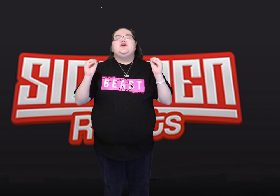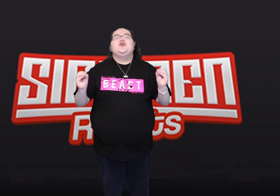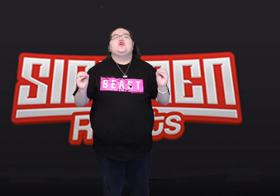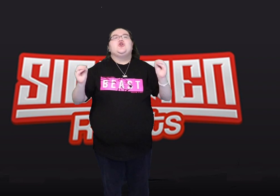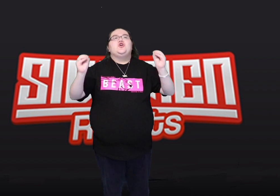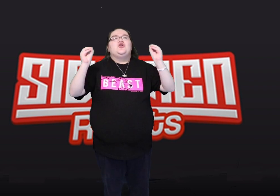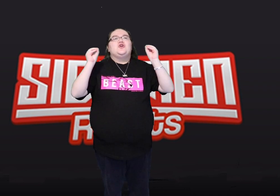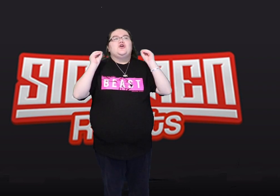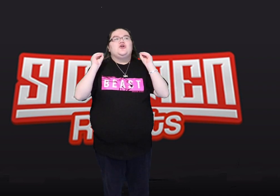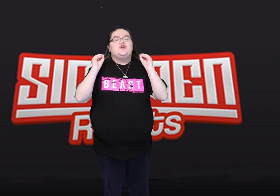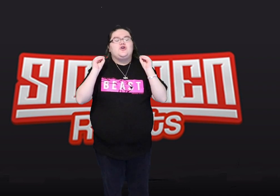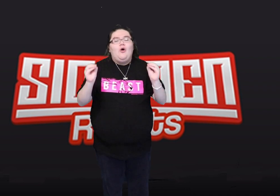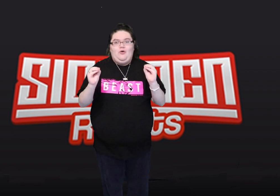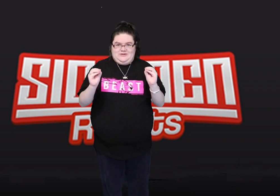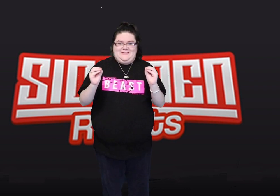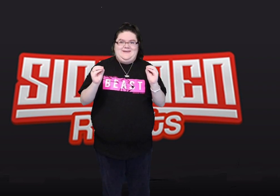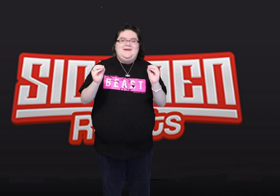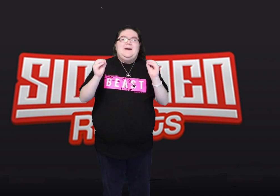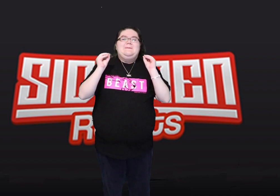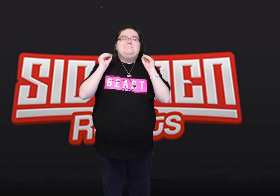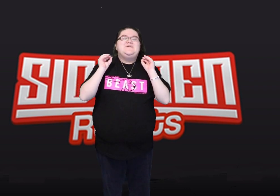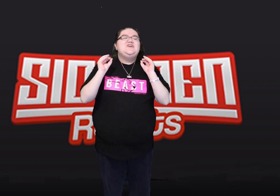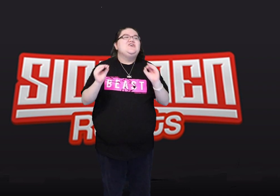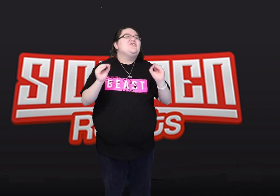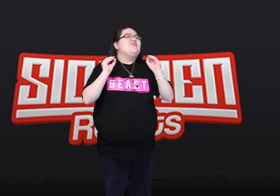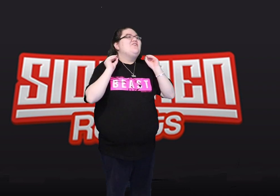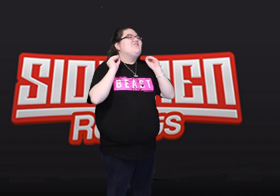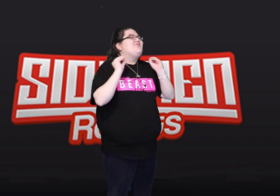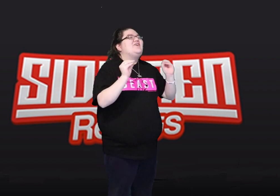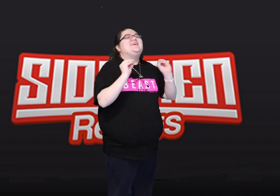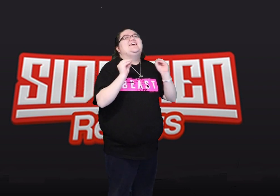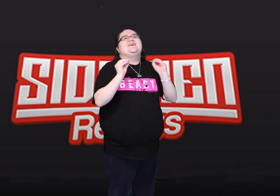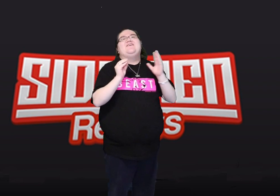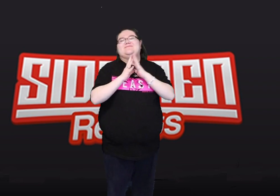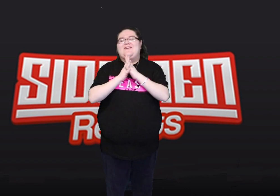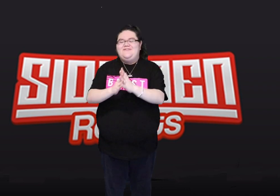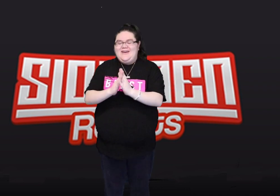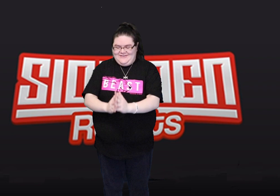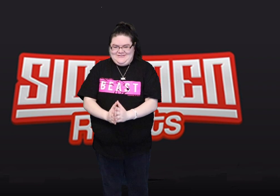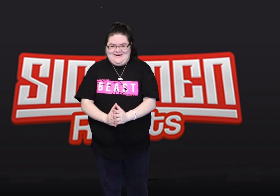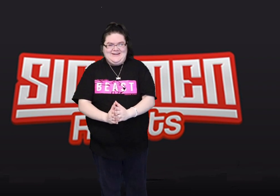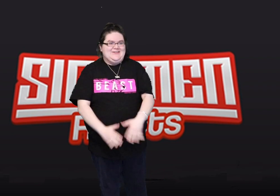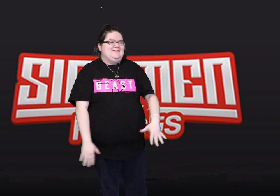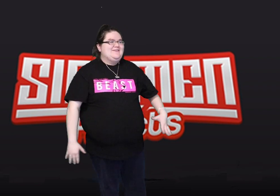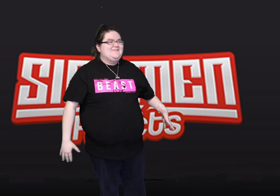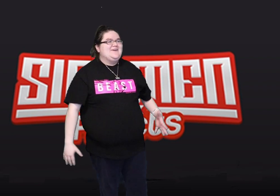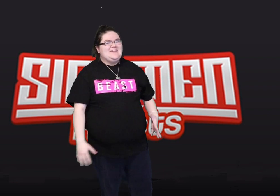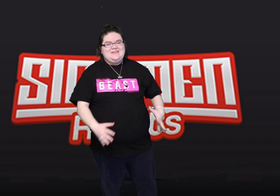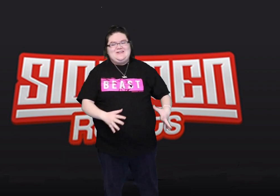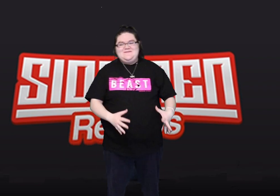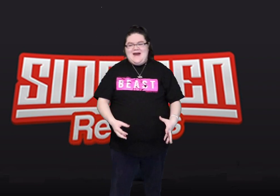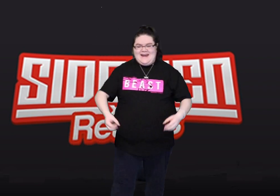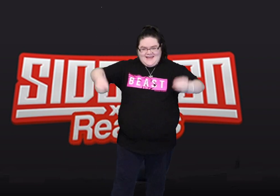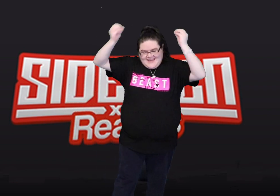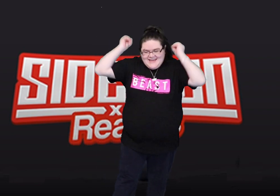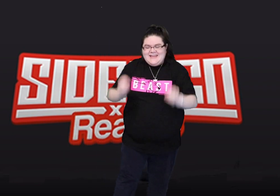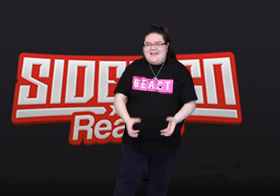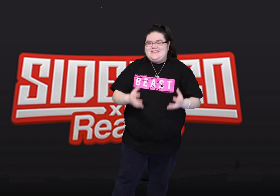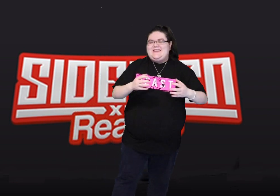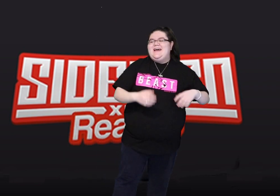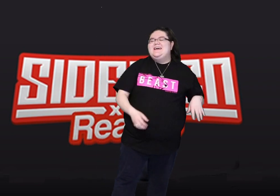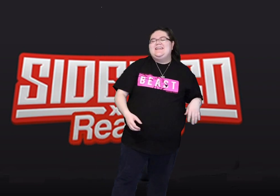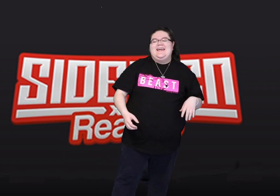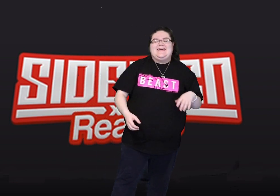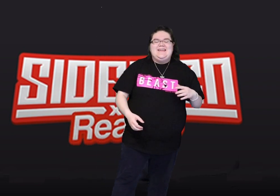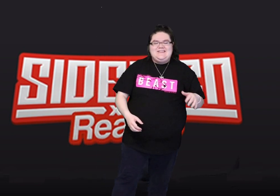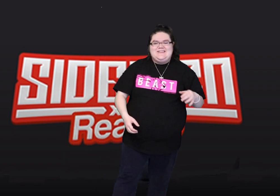are pure gold. Pure freaking gold. My favorite one is the one where Vic gets so mad, he,